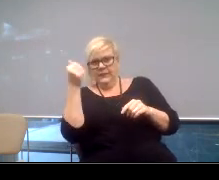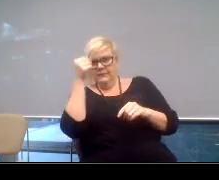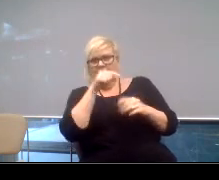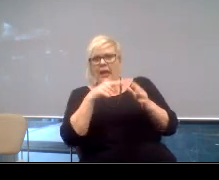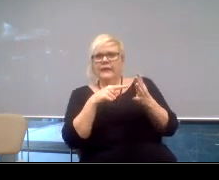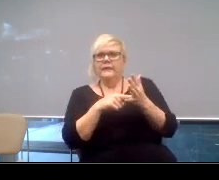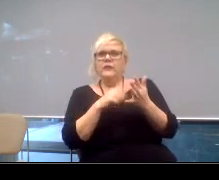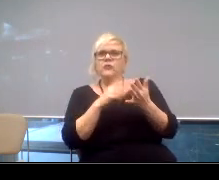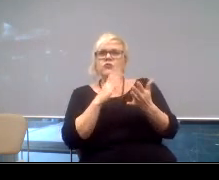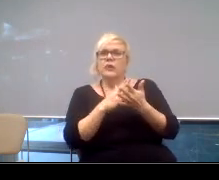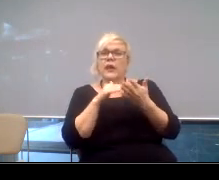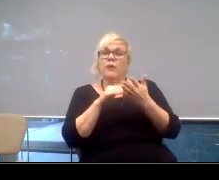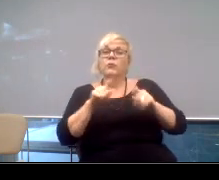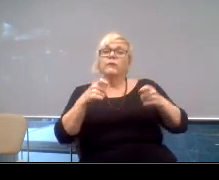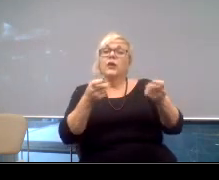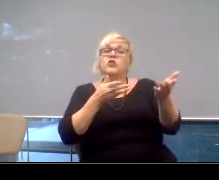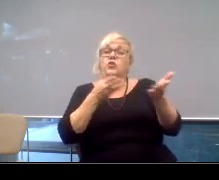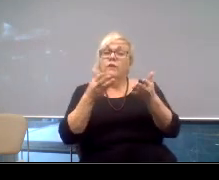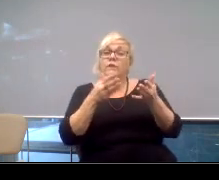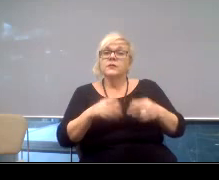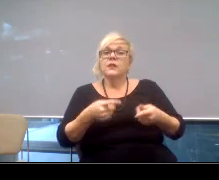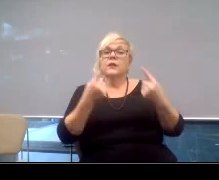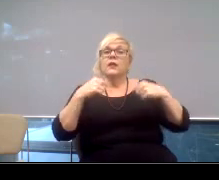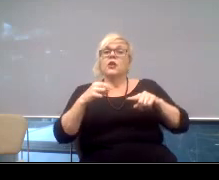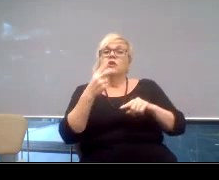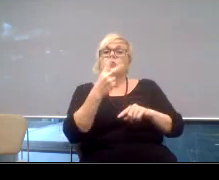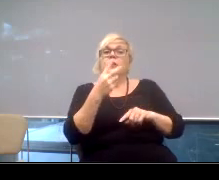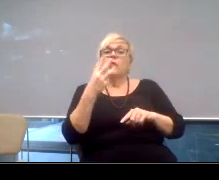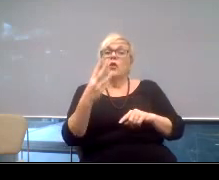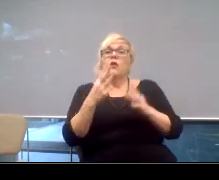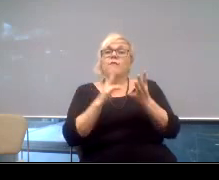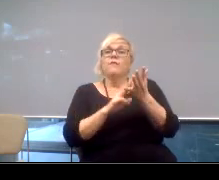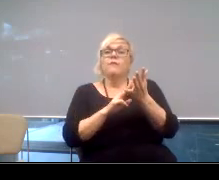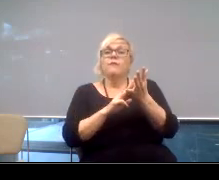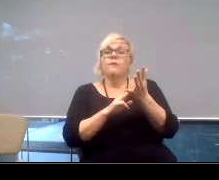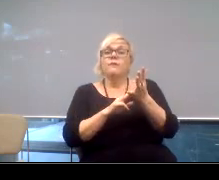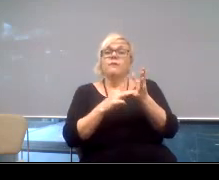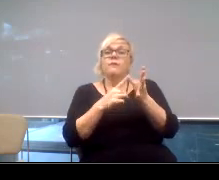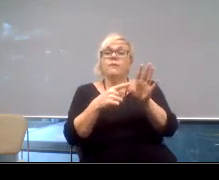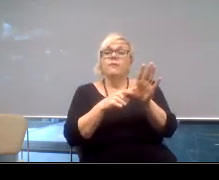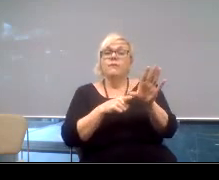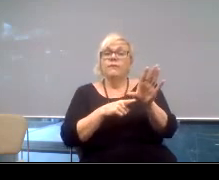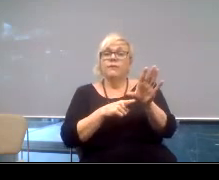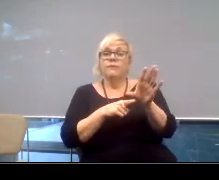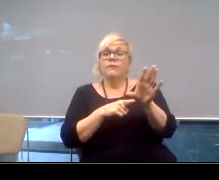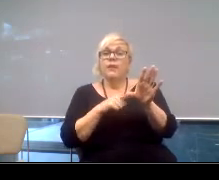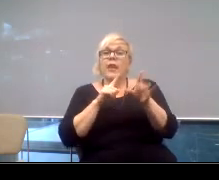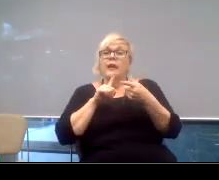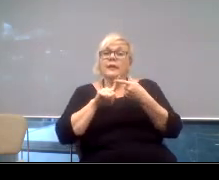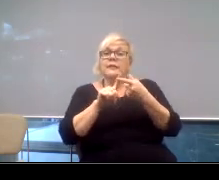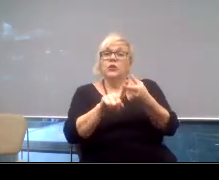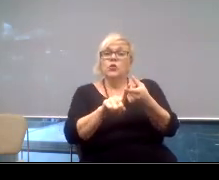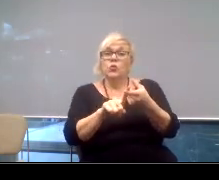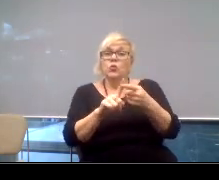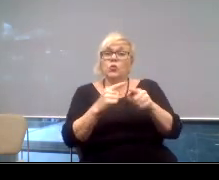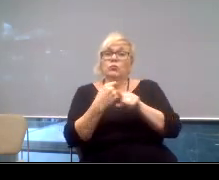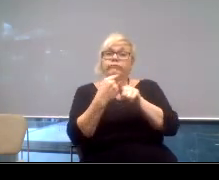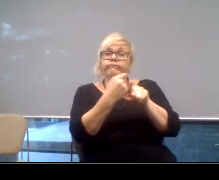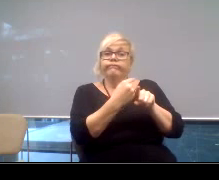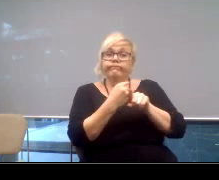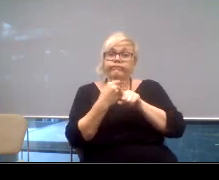their service provision. On the 23rd of February, we're continuing our conversation within